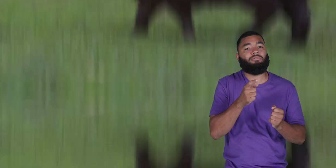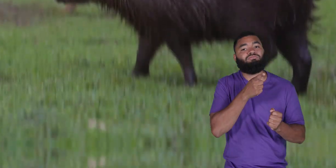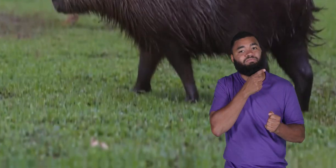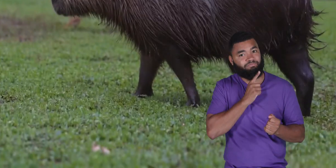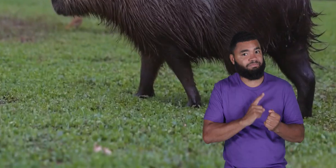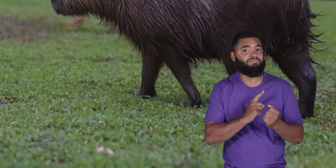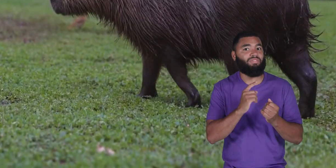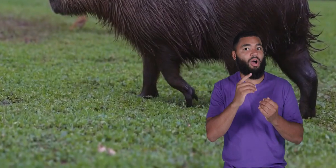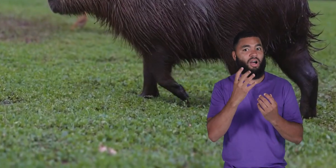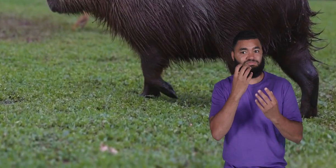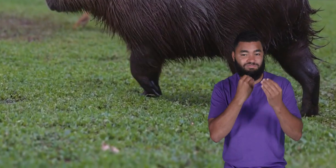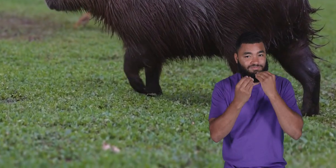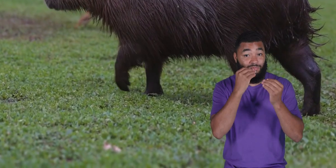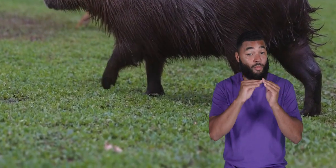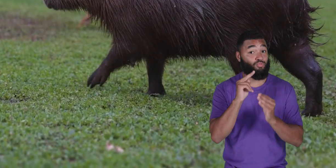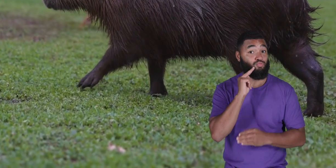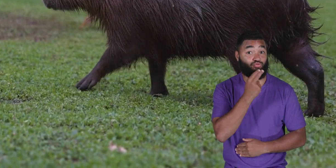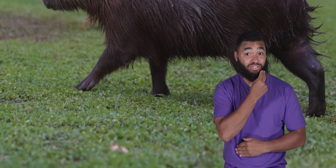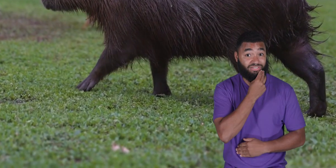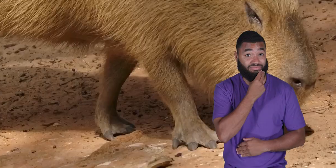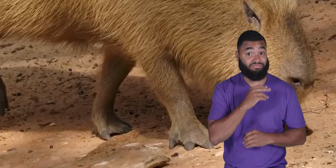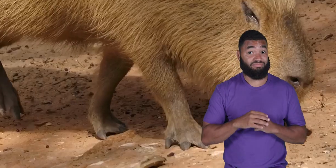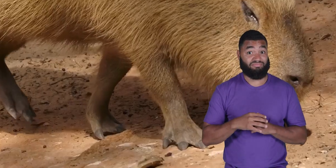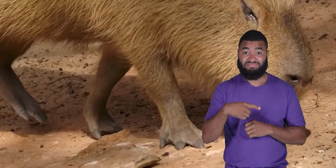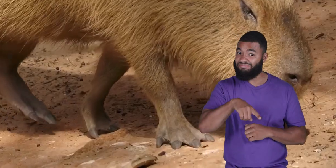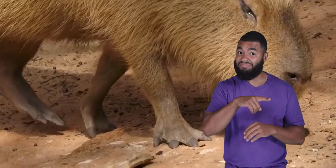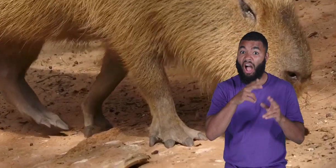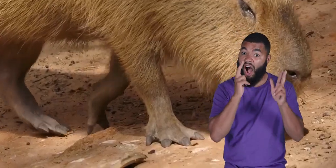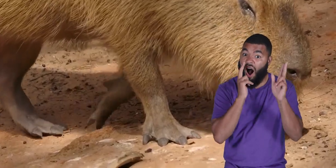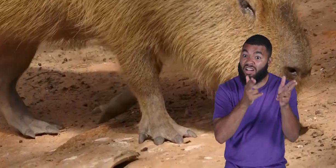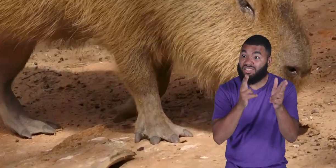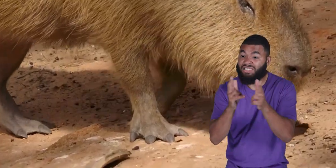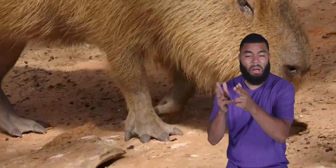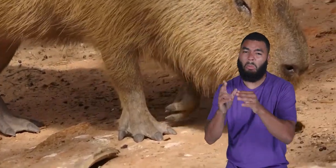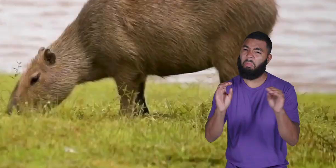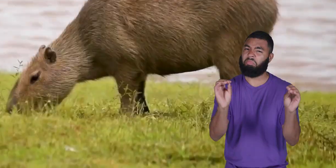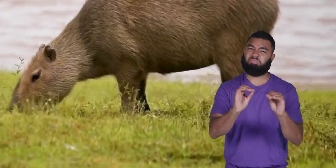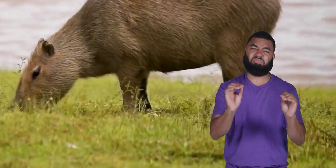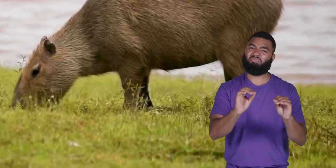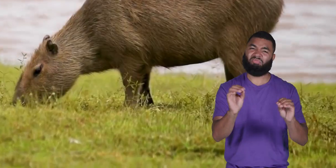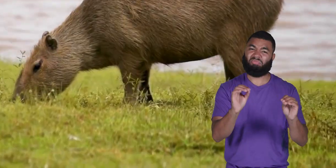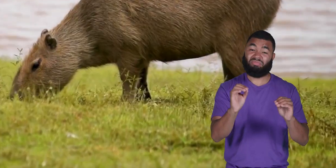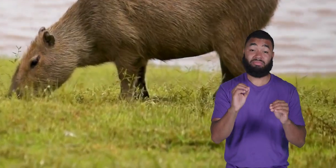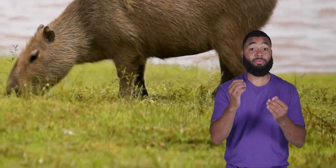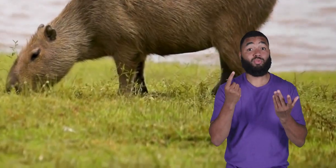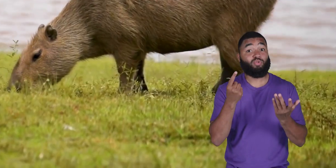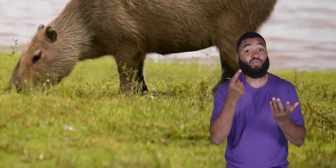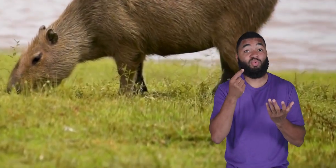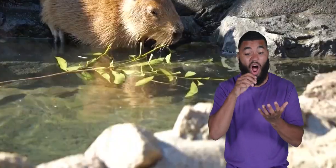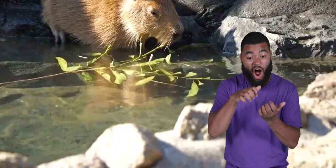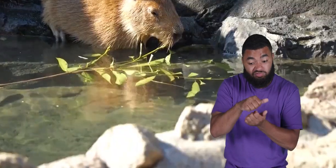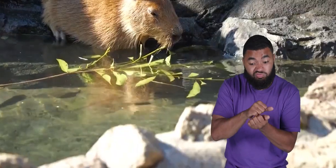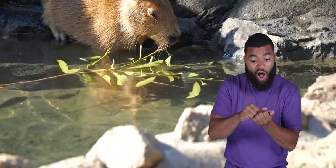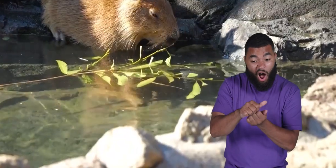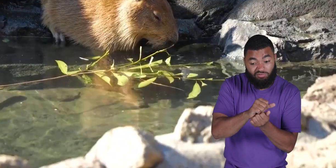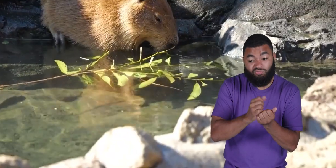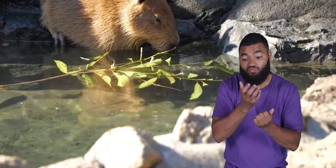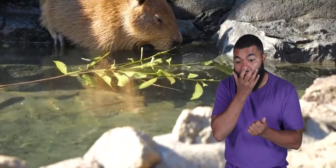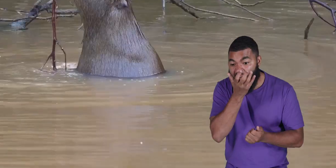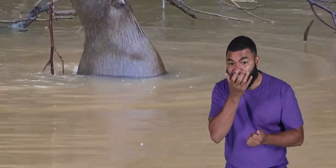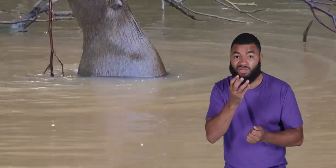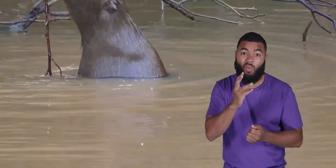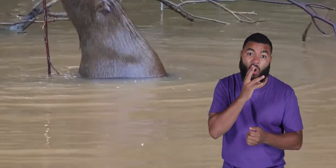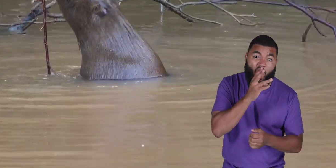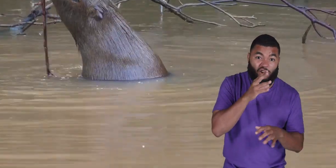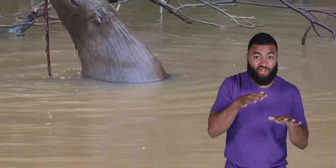since capybaras do not hunt they do not need to catch prey instead they graze on land and in the water